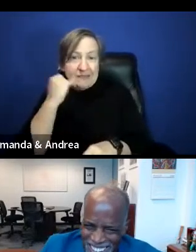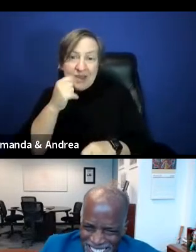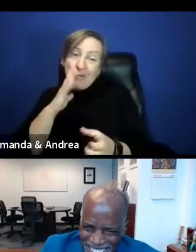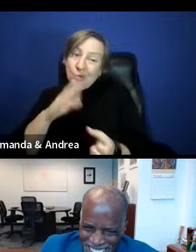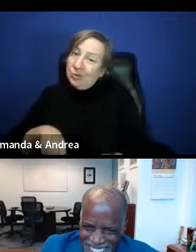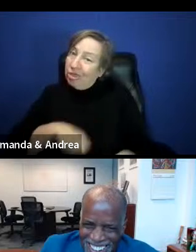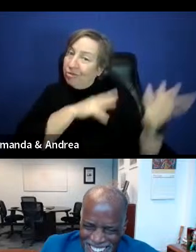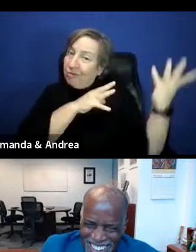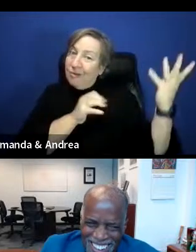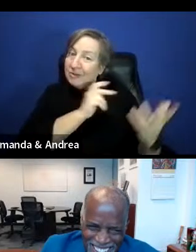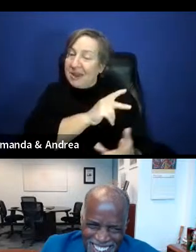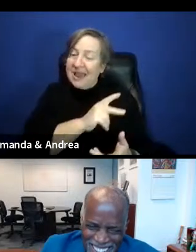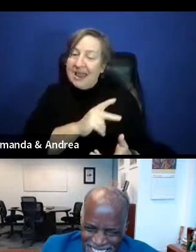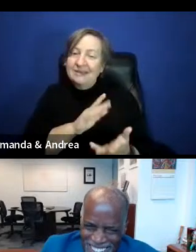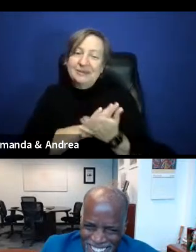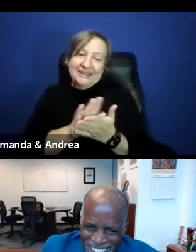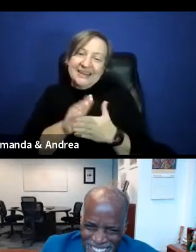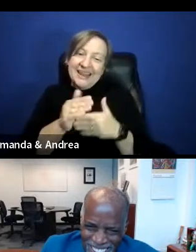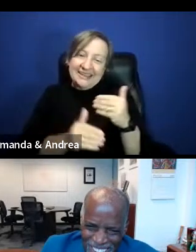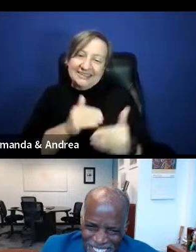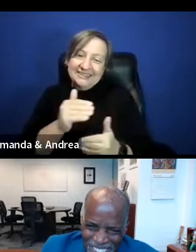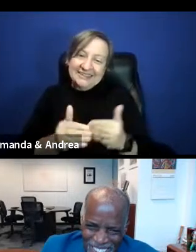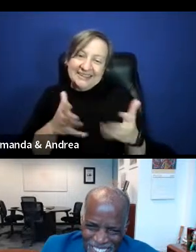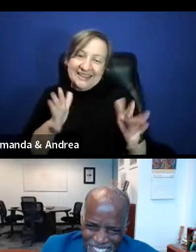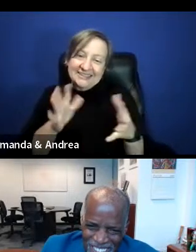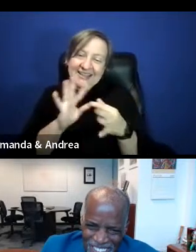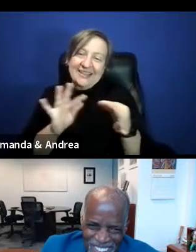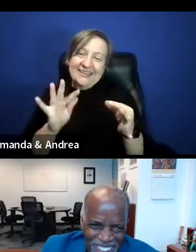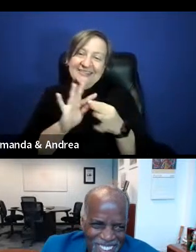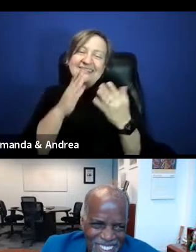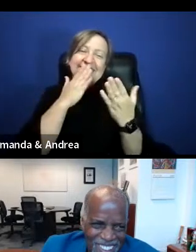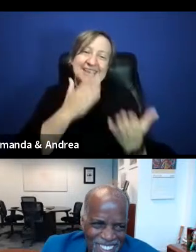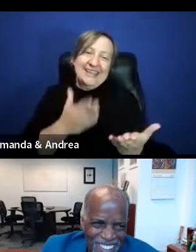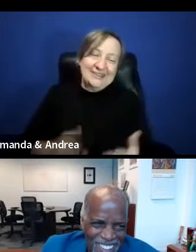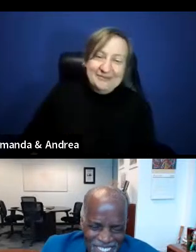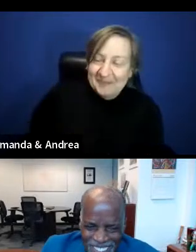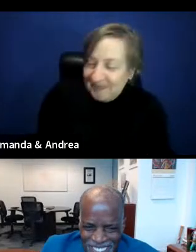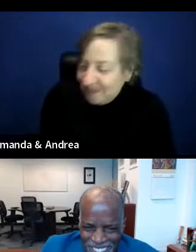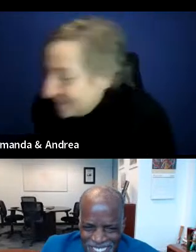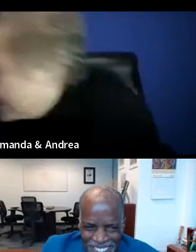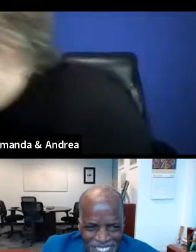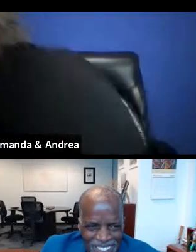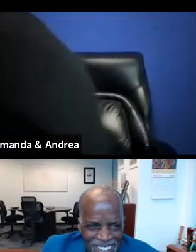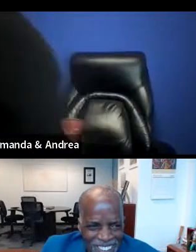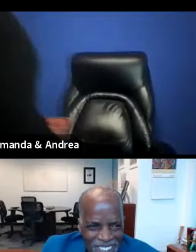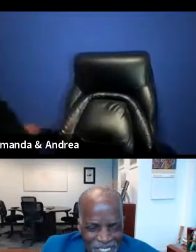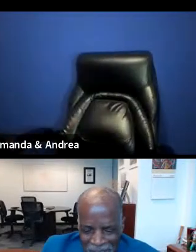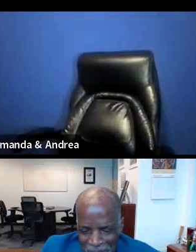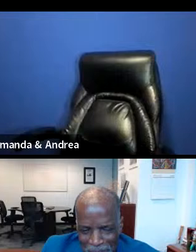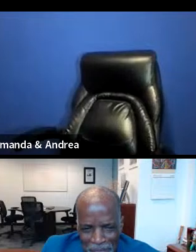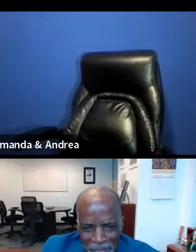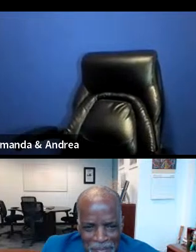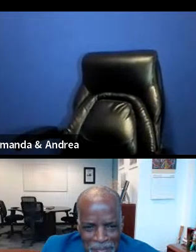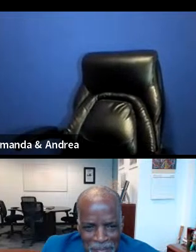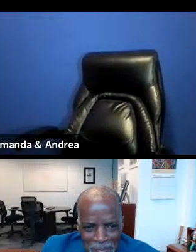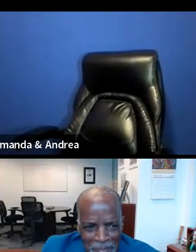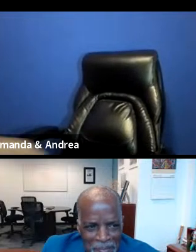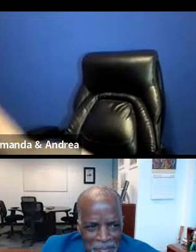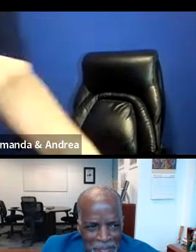nice way. That's so, all I Ed, have to say. And thank you for that, Ed. So you actually